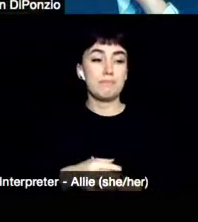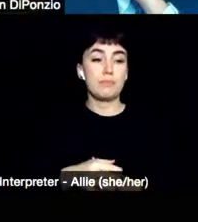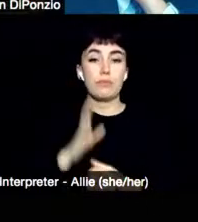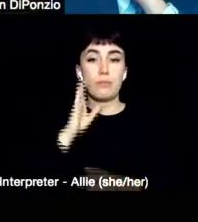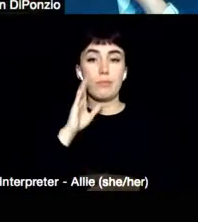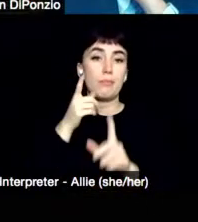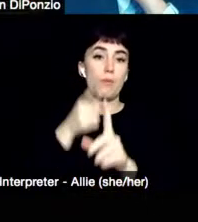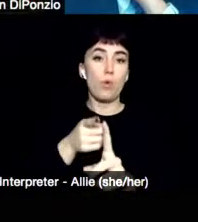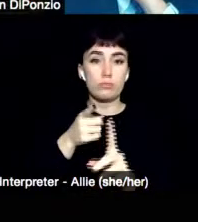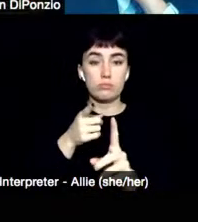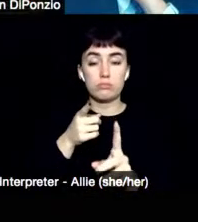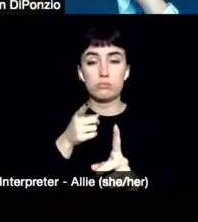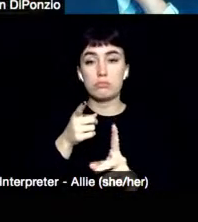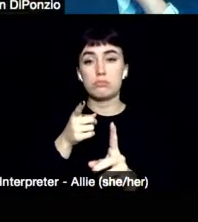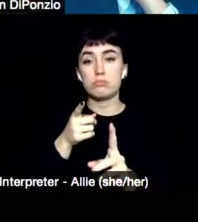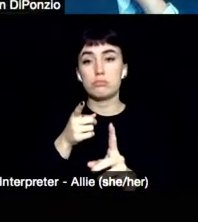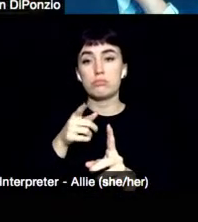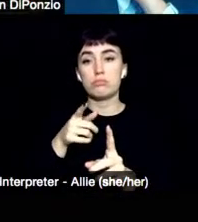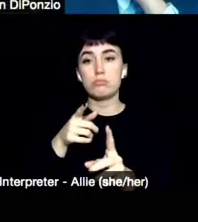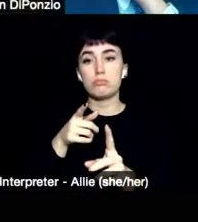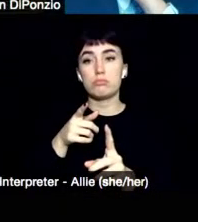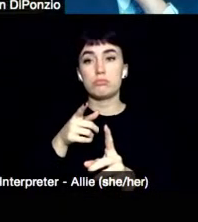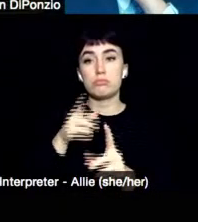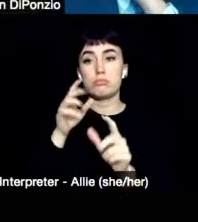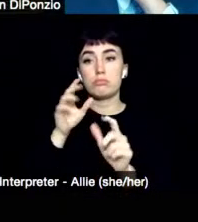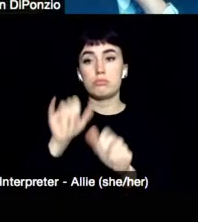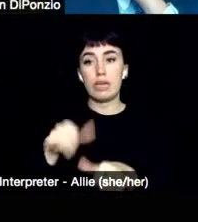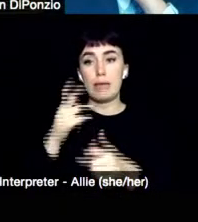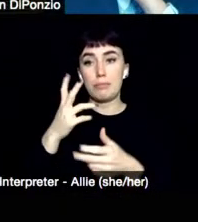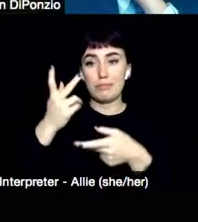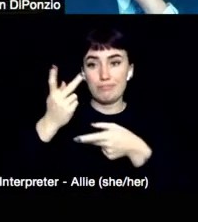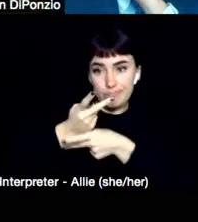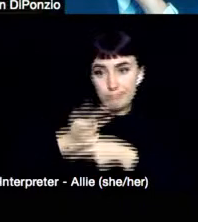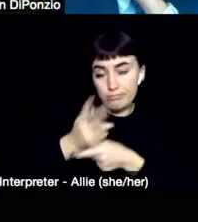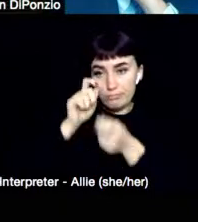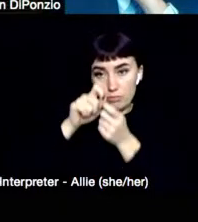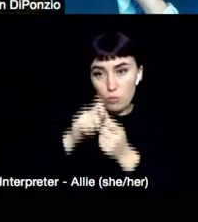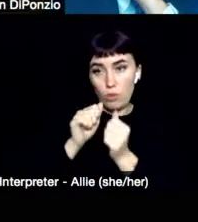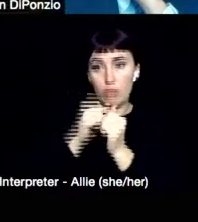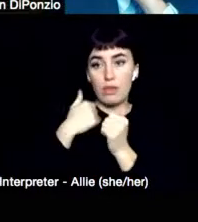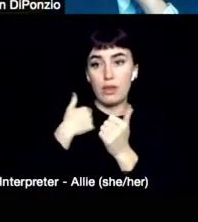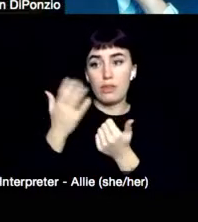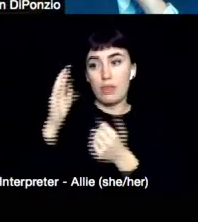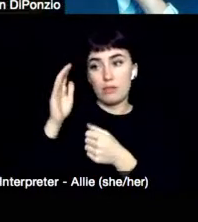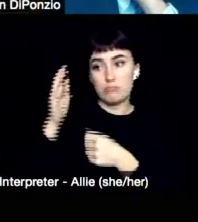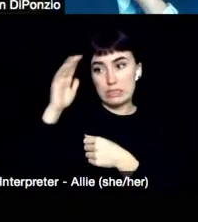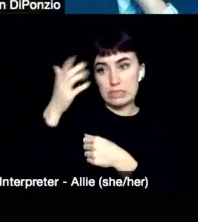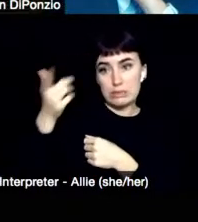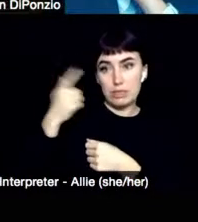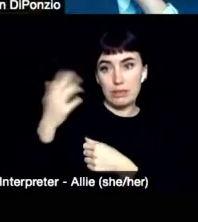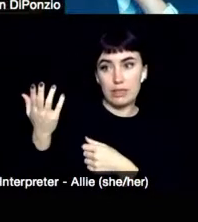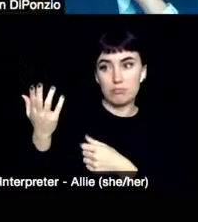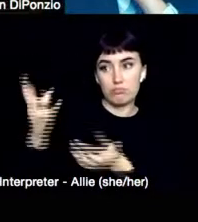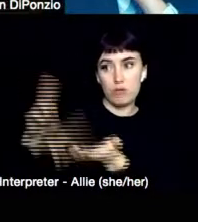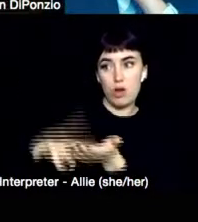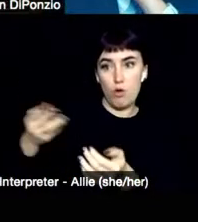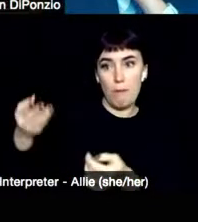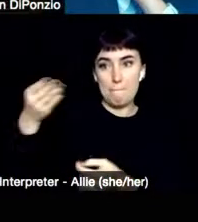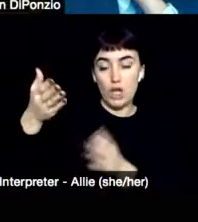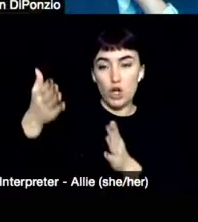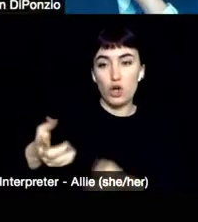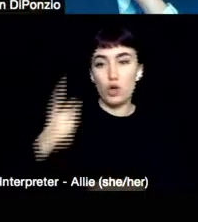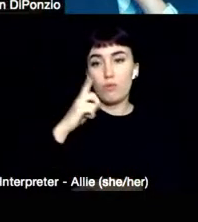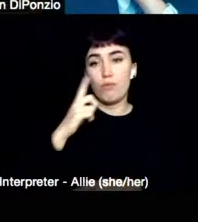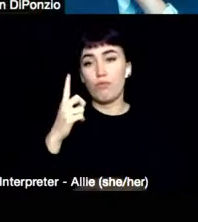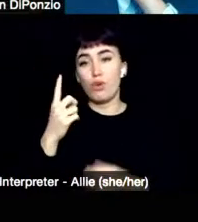points can be ironed out with the apparent bidder between now and 2 weeks